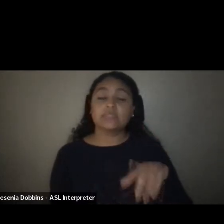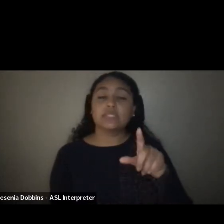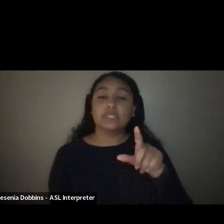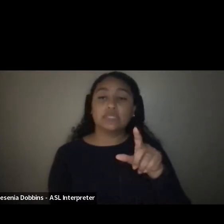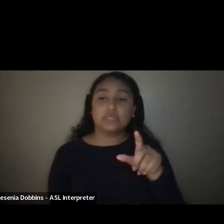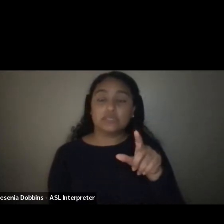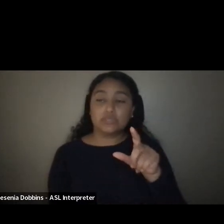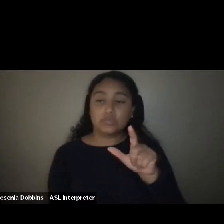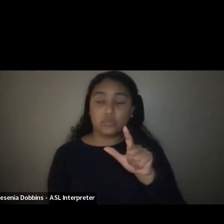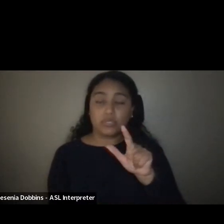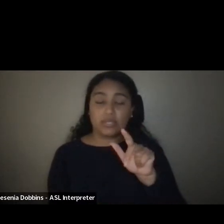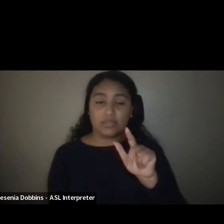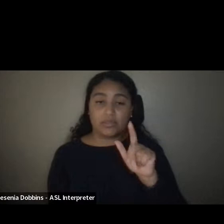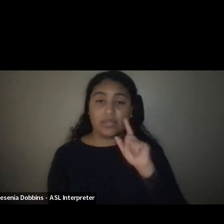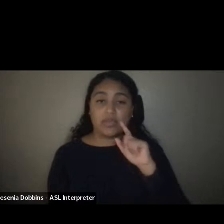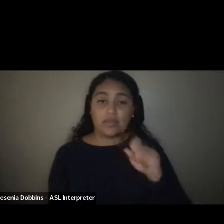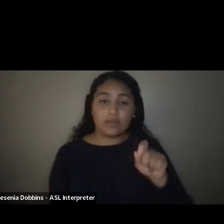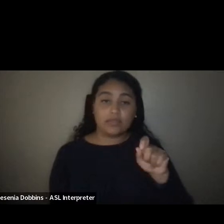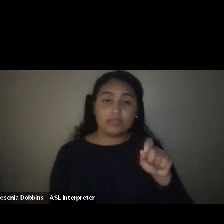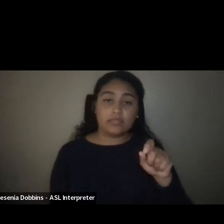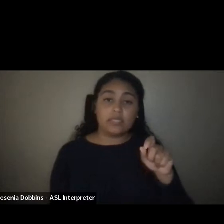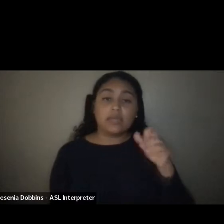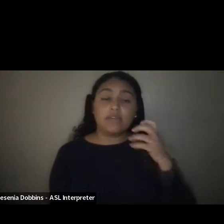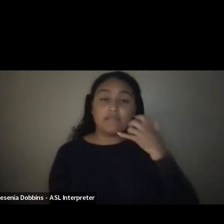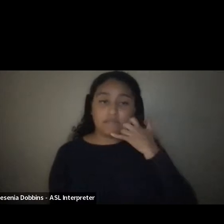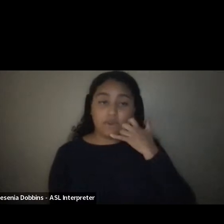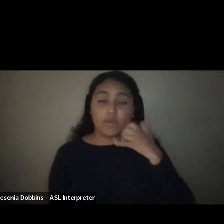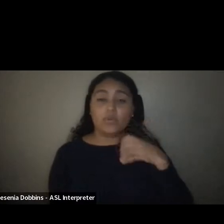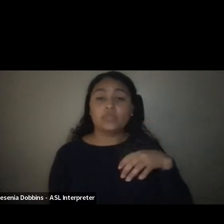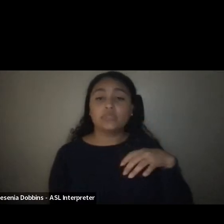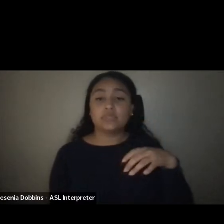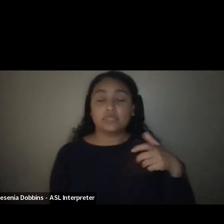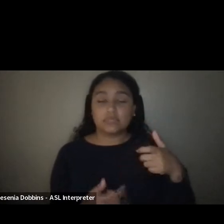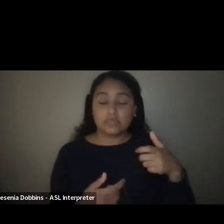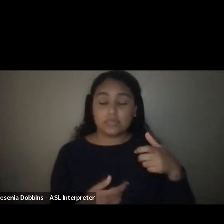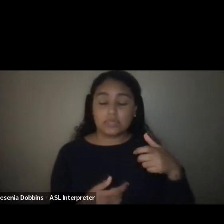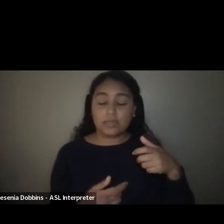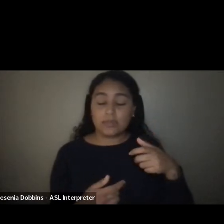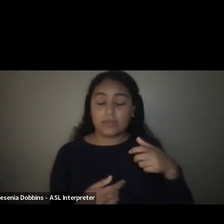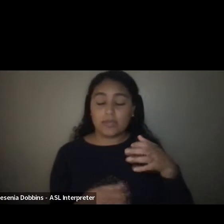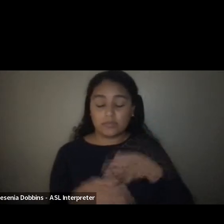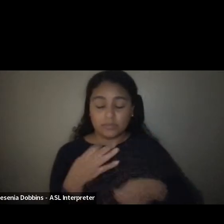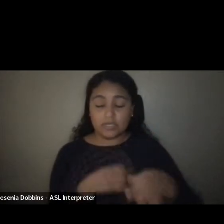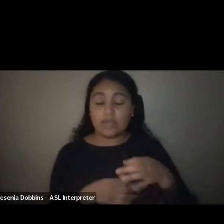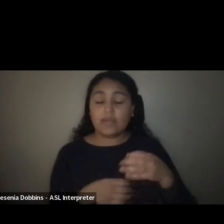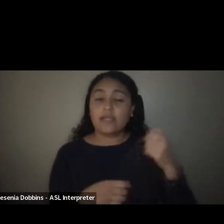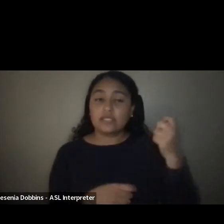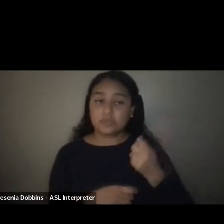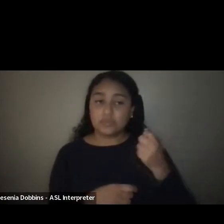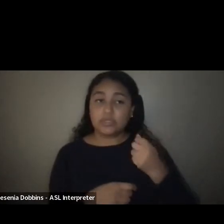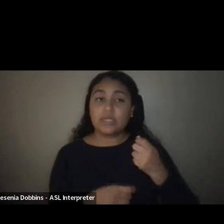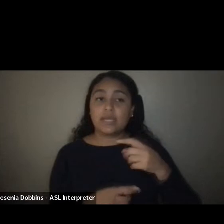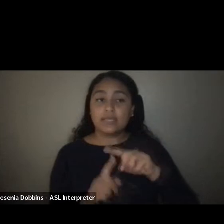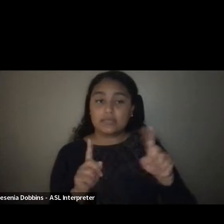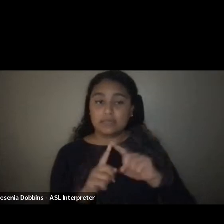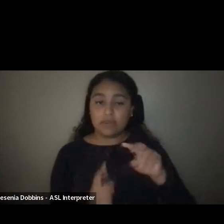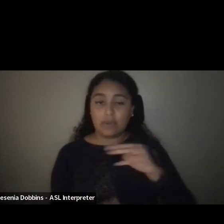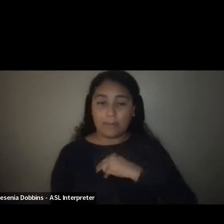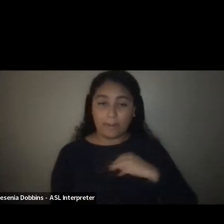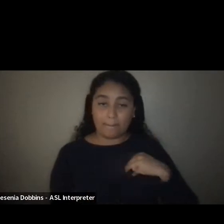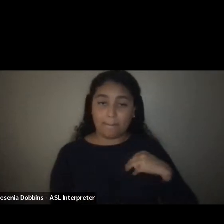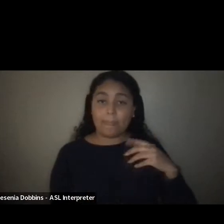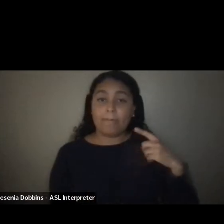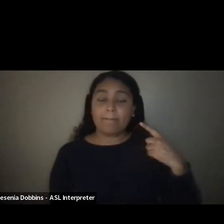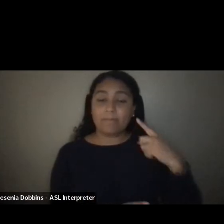$31,093.20, transportation and cell phone reimbursements of $30 a month, various subscriptions and memberships, and reimbursements